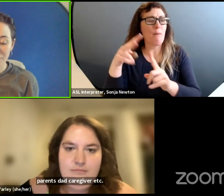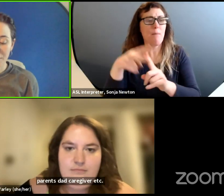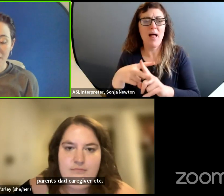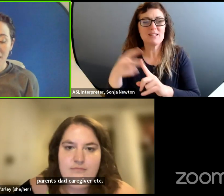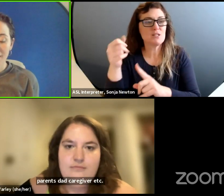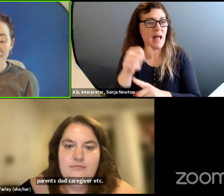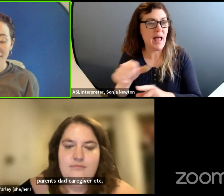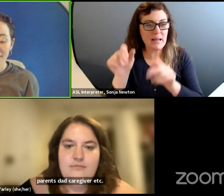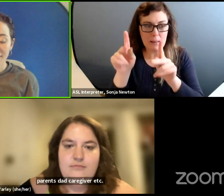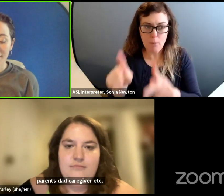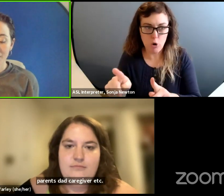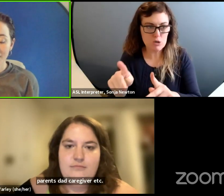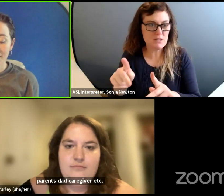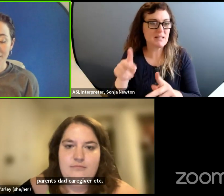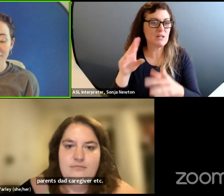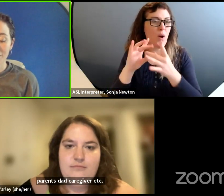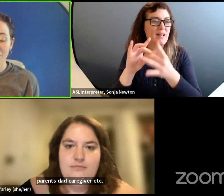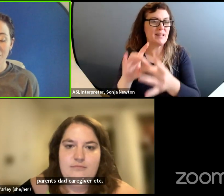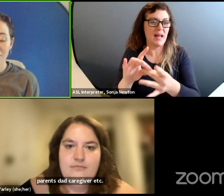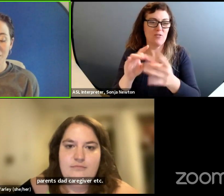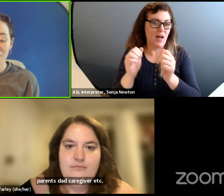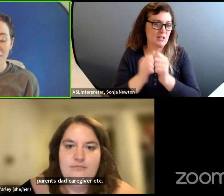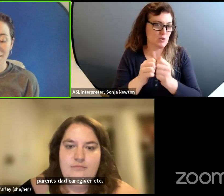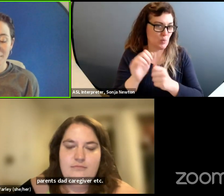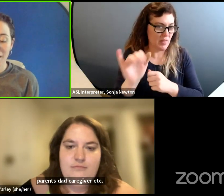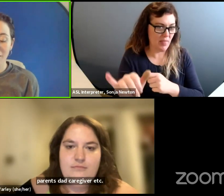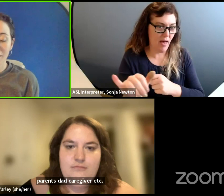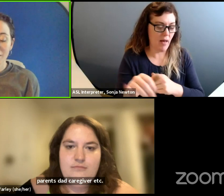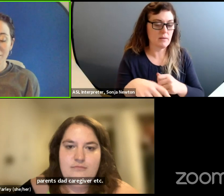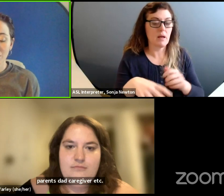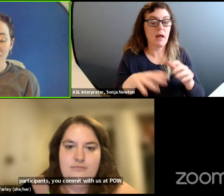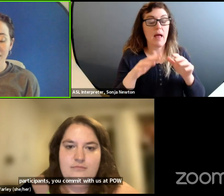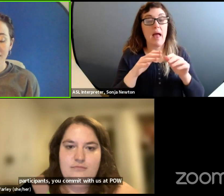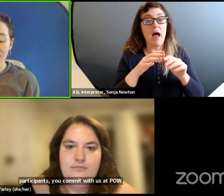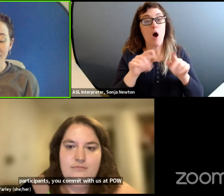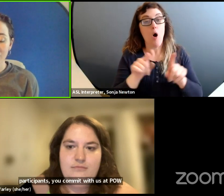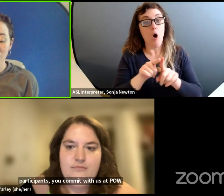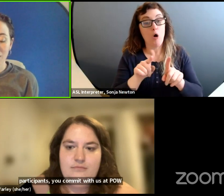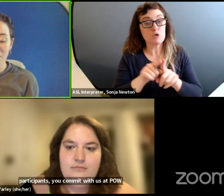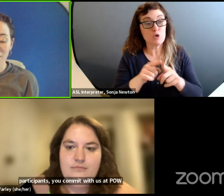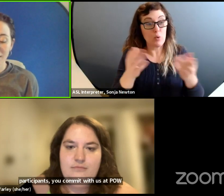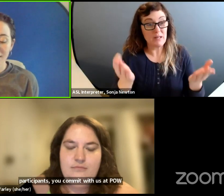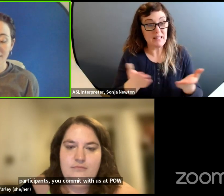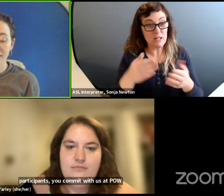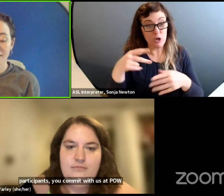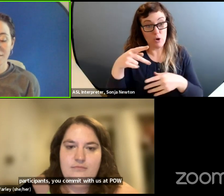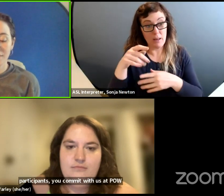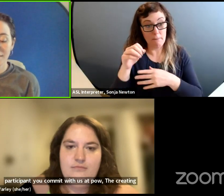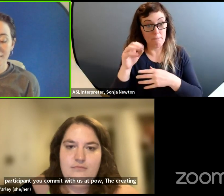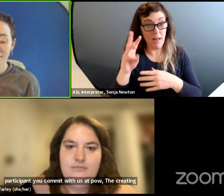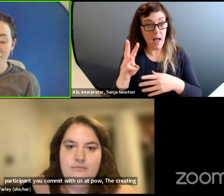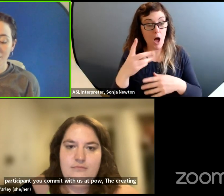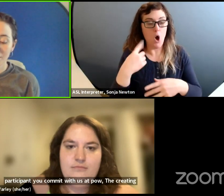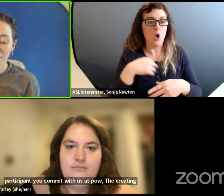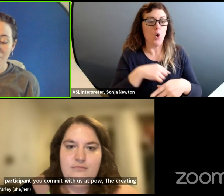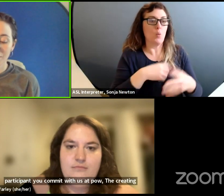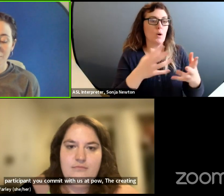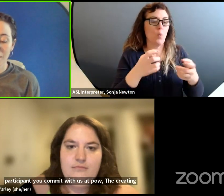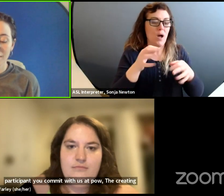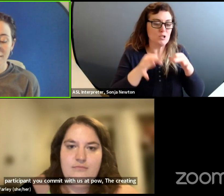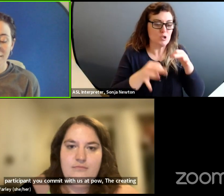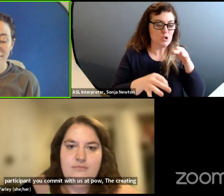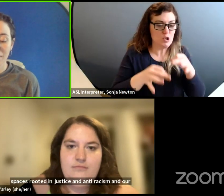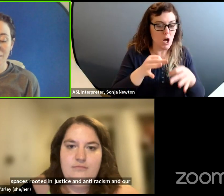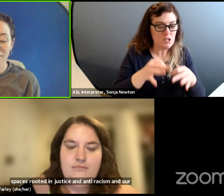the term. As a session participant, you commit with us to creating spaces rooted in justice and anti-racism in our structures,